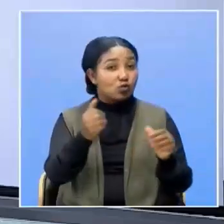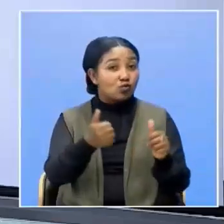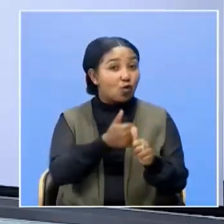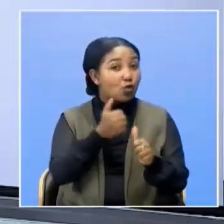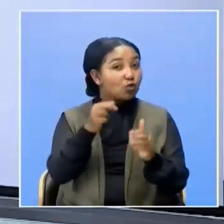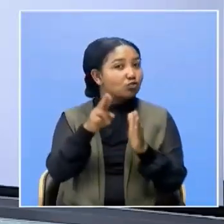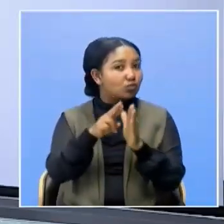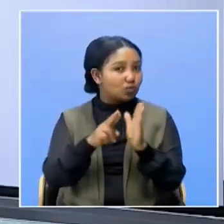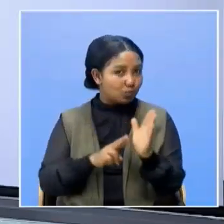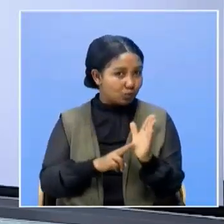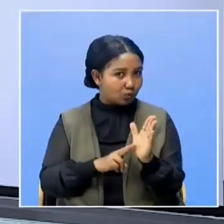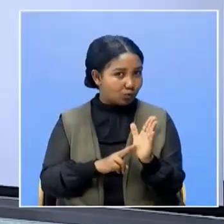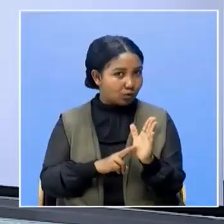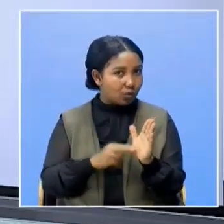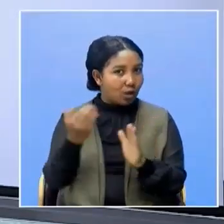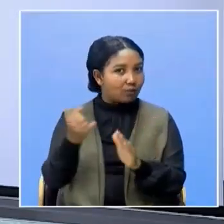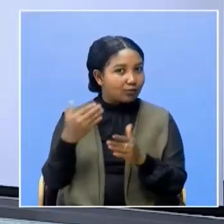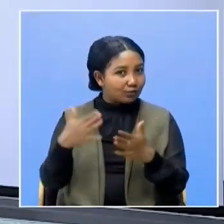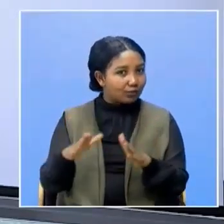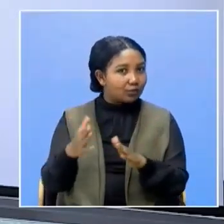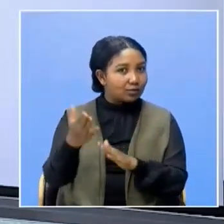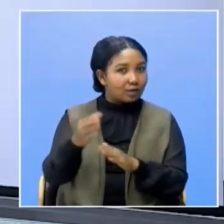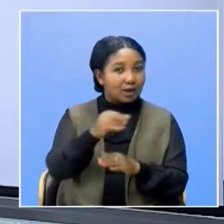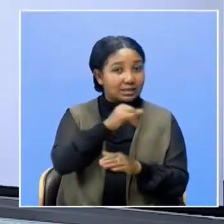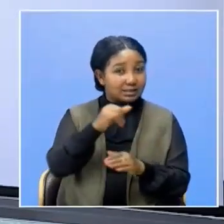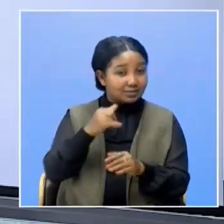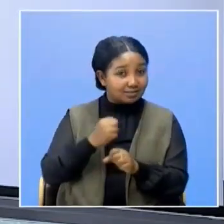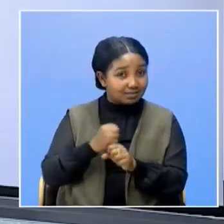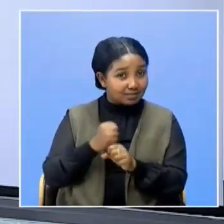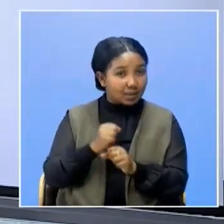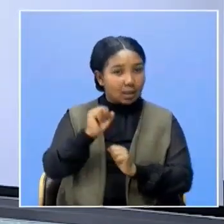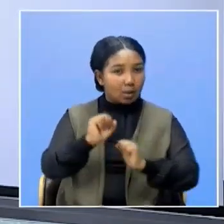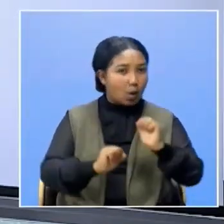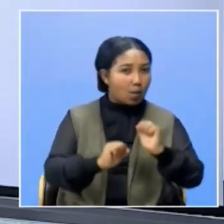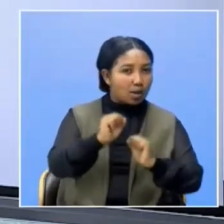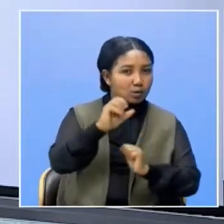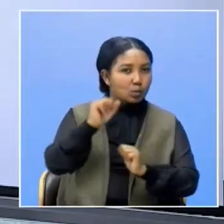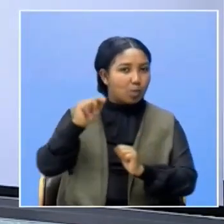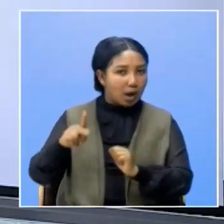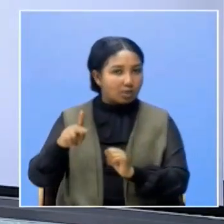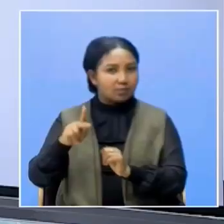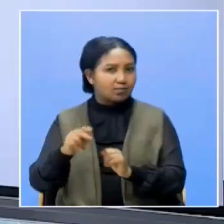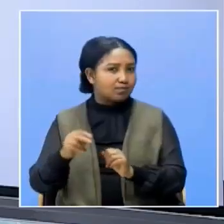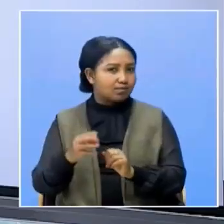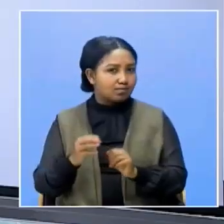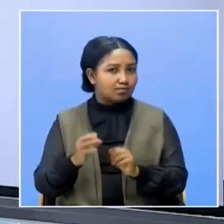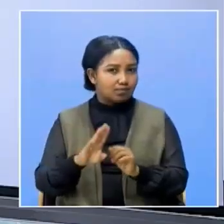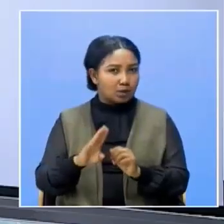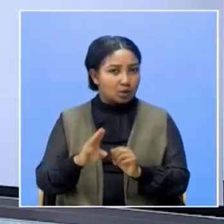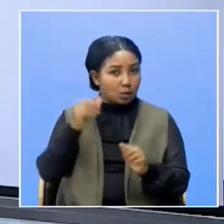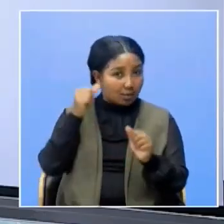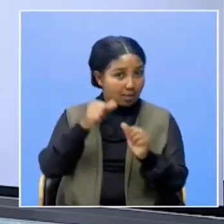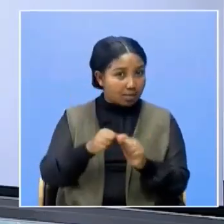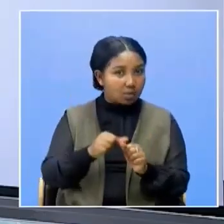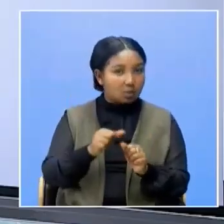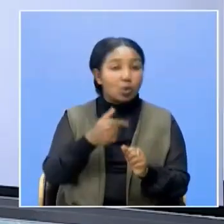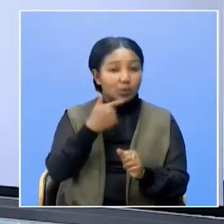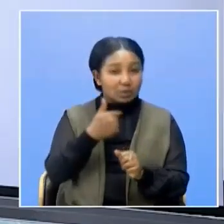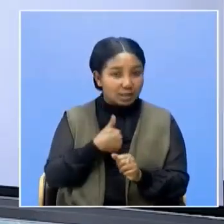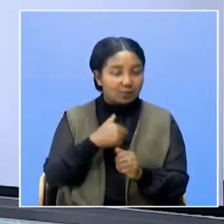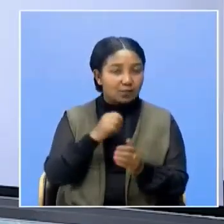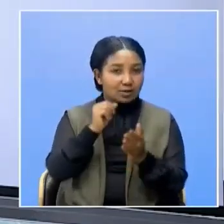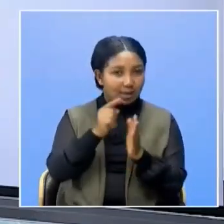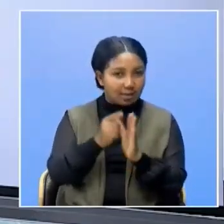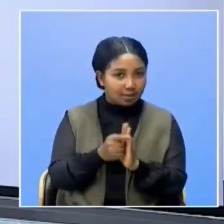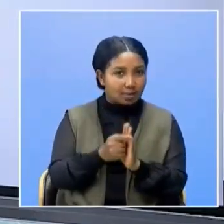rule that we have seen when we make an adjective, comparative, and superlative. Yes? You remember, what do we say? For example,